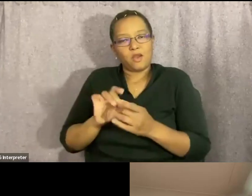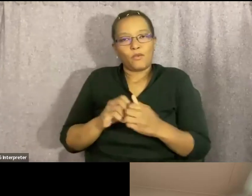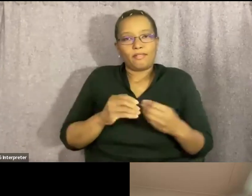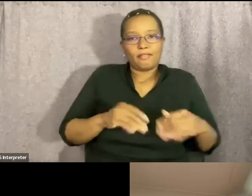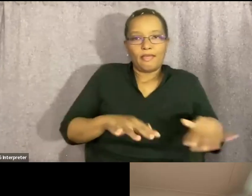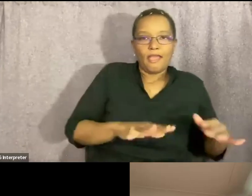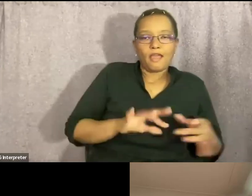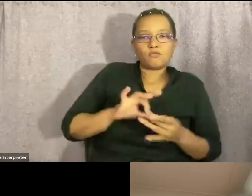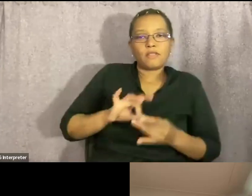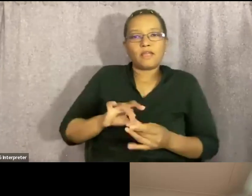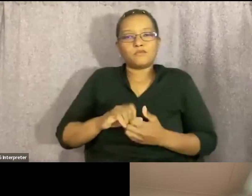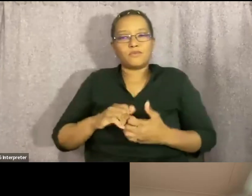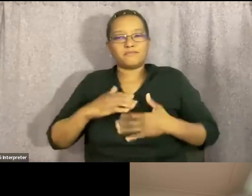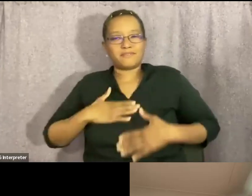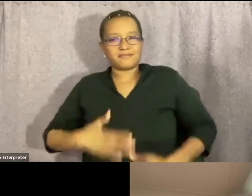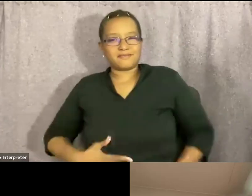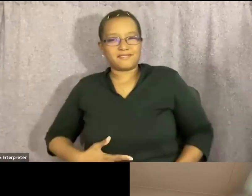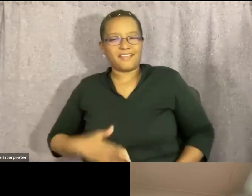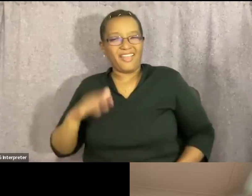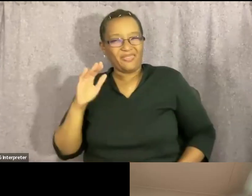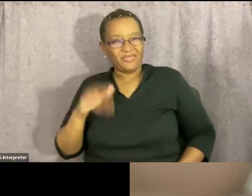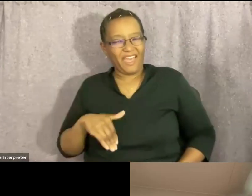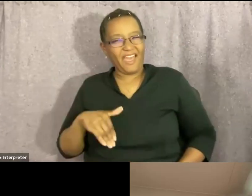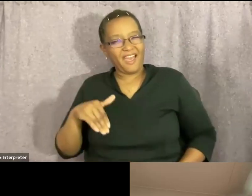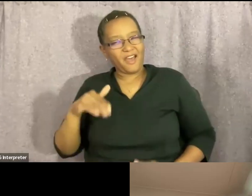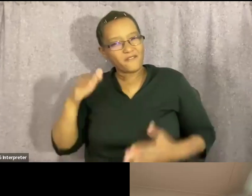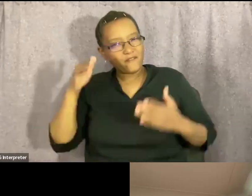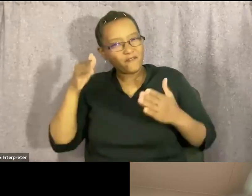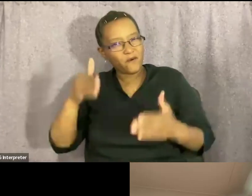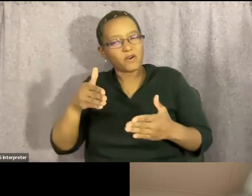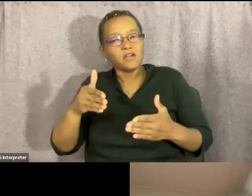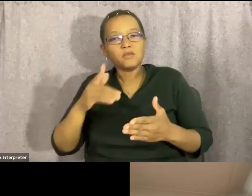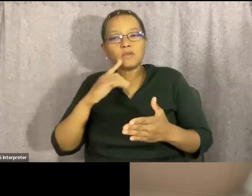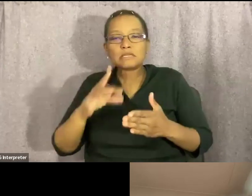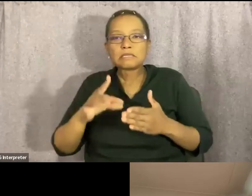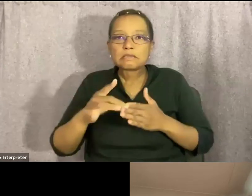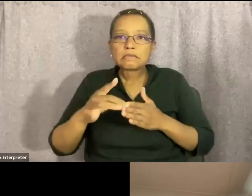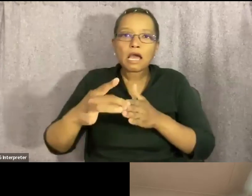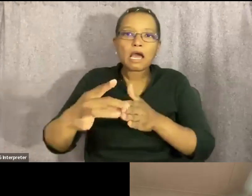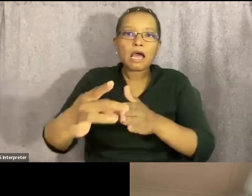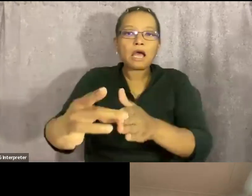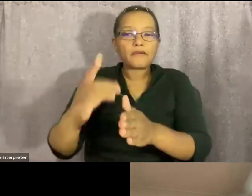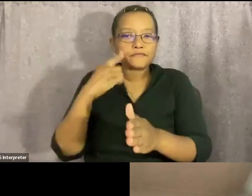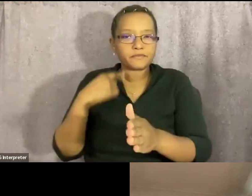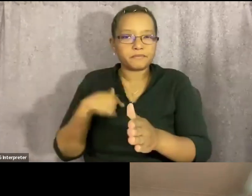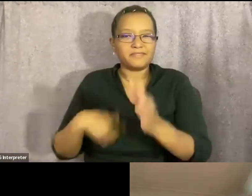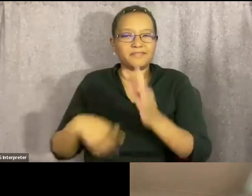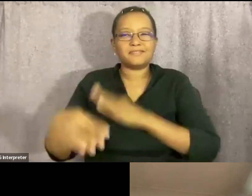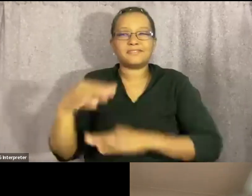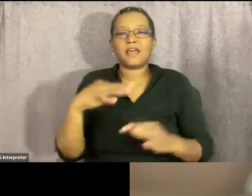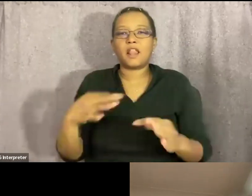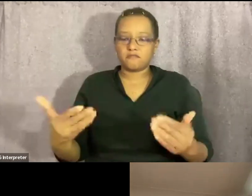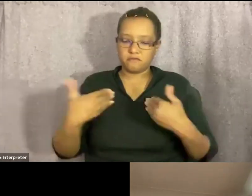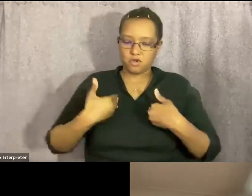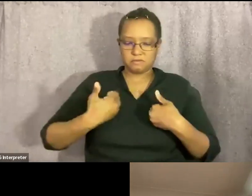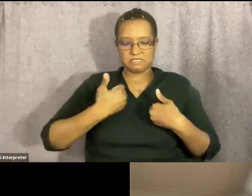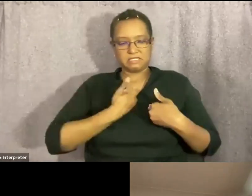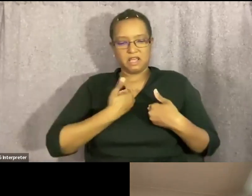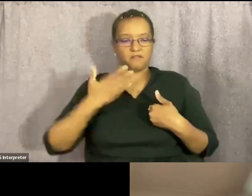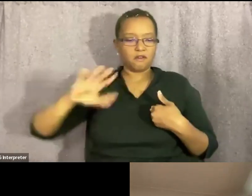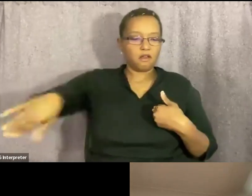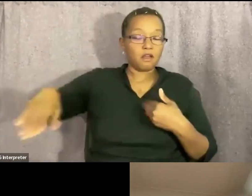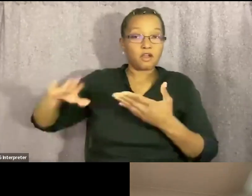about me could and would I share in a way that would be helpful to the collective? And I think that's what